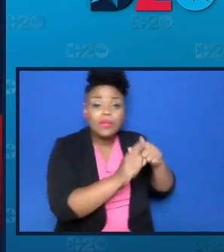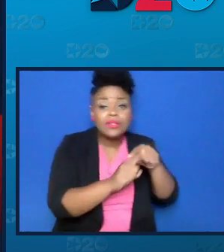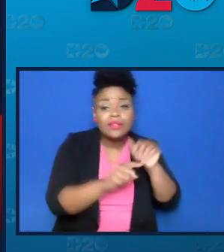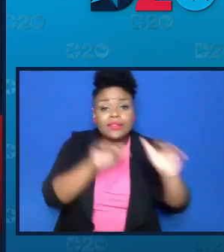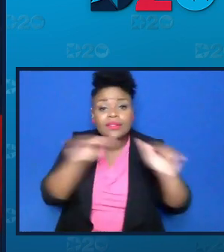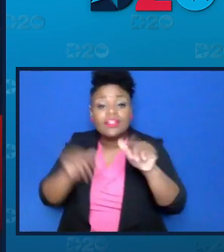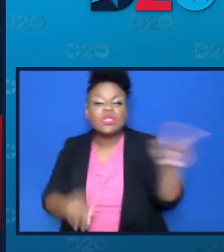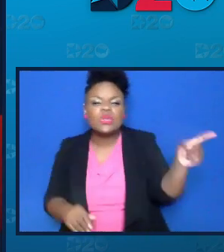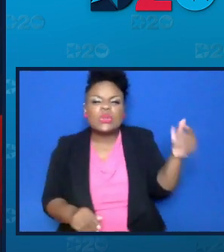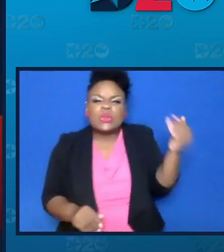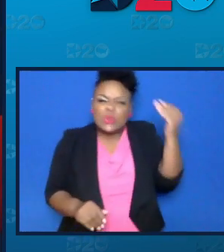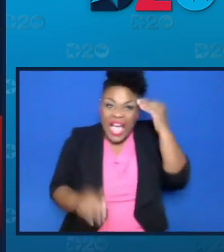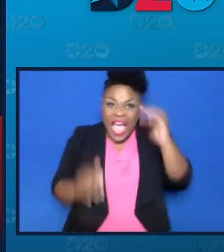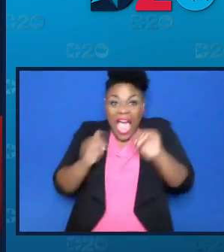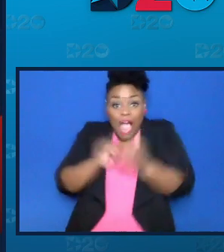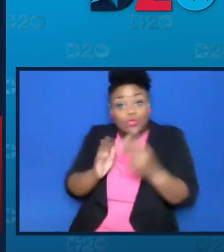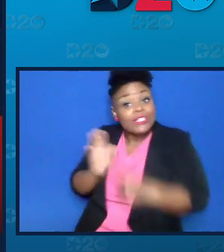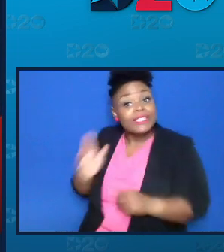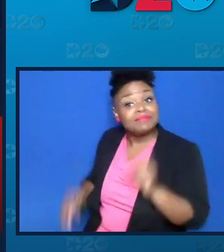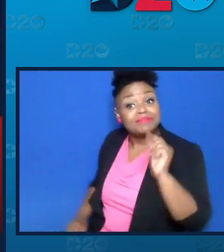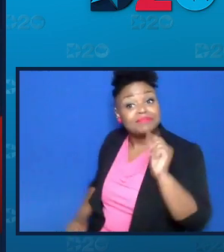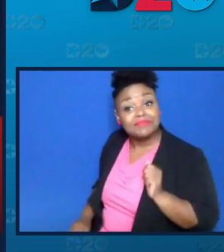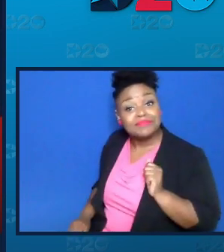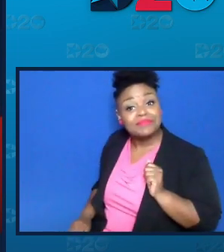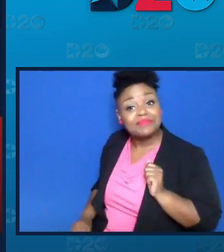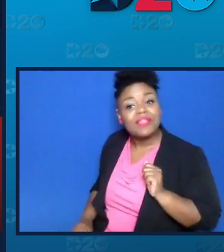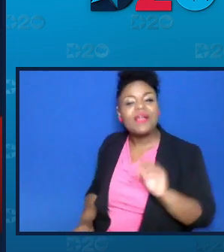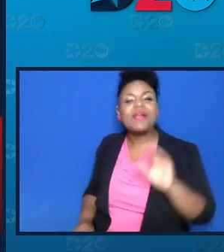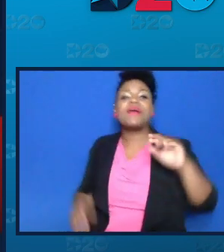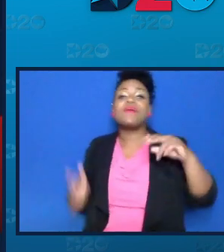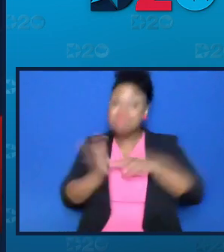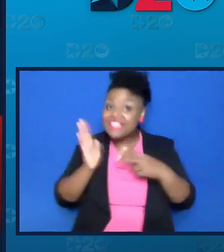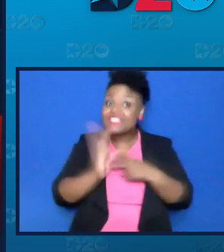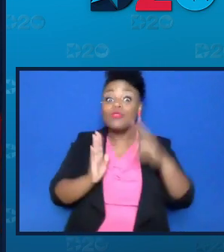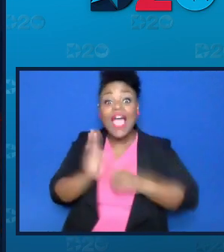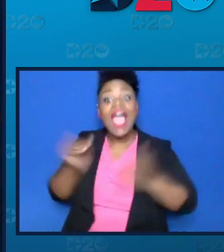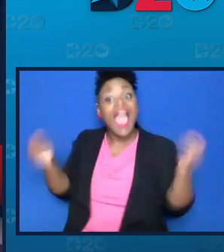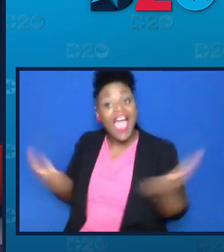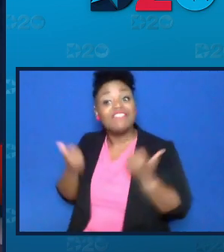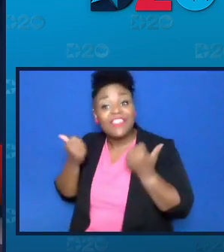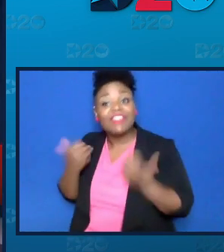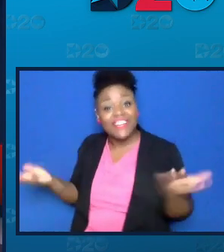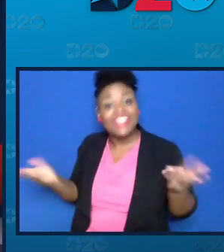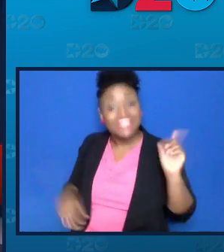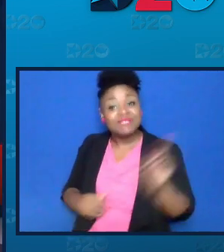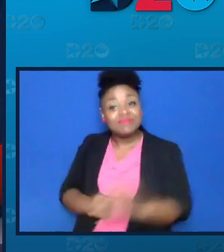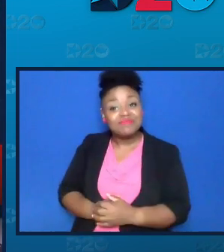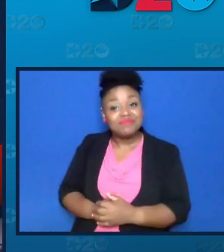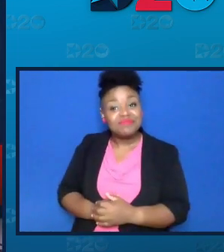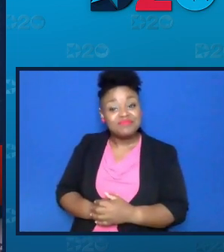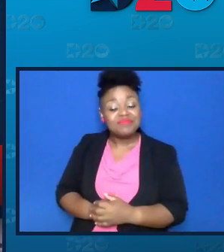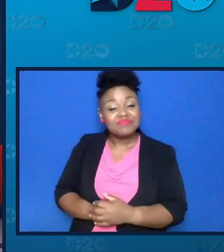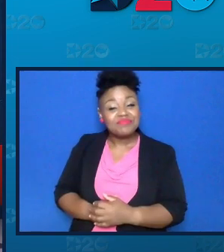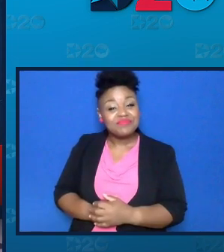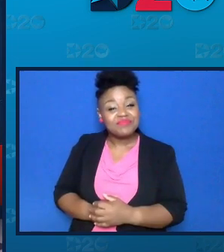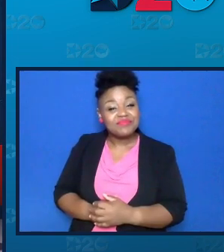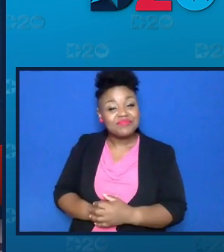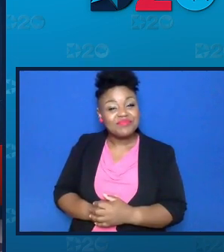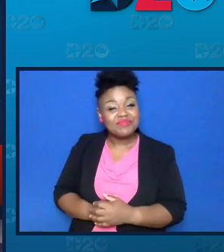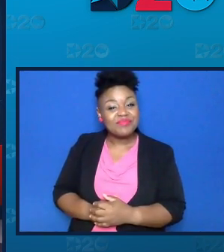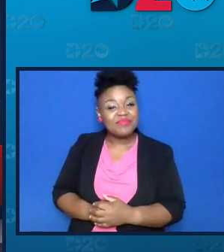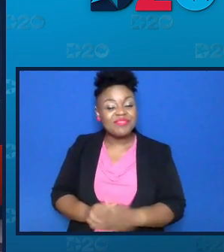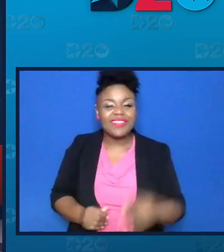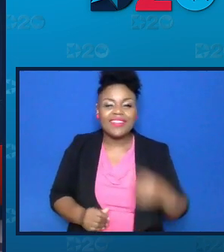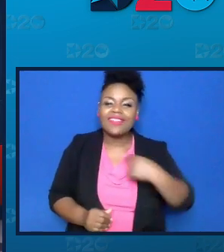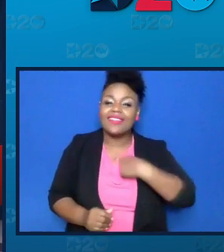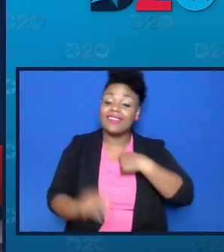how to read, but also he reads everything. You know, I am no policy expert, and